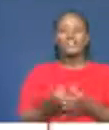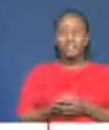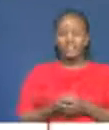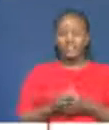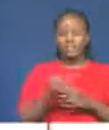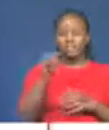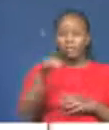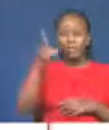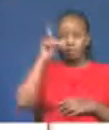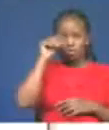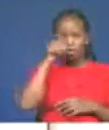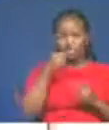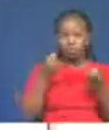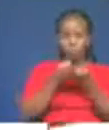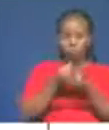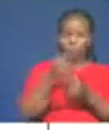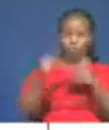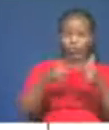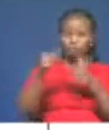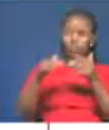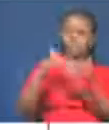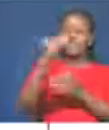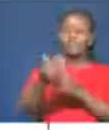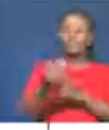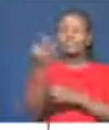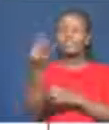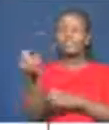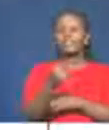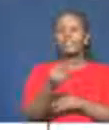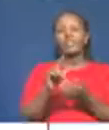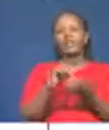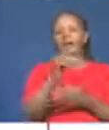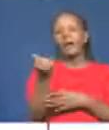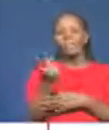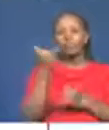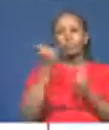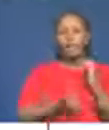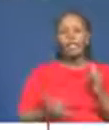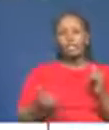ongoing for 3 days, while the Kenya National Junior Championship will end tomorrow. From Mombasa County, I am Anne Mboro.